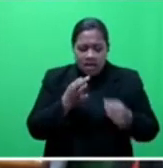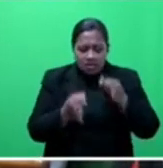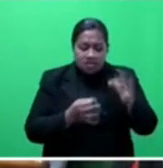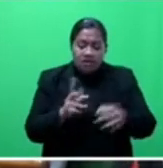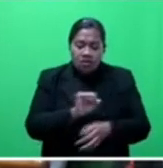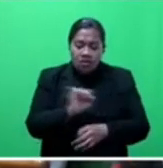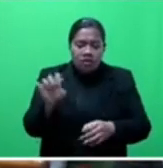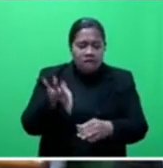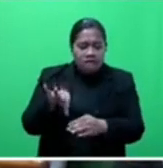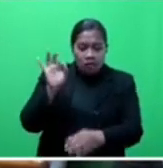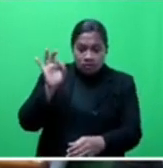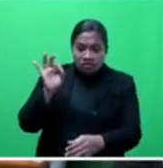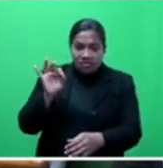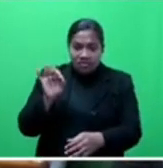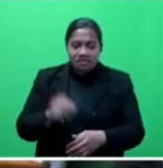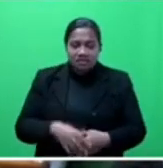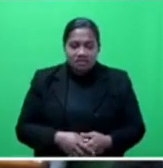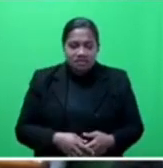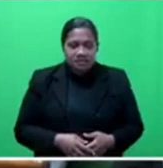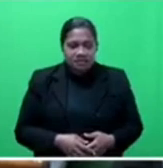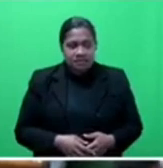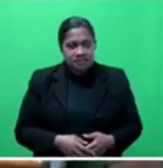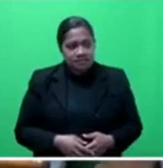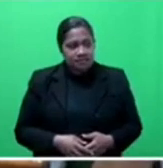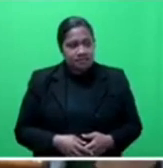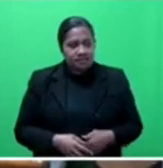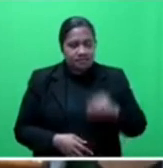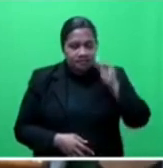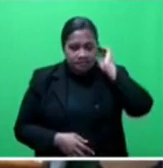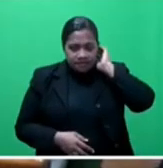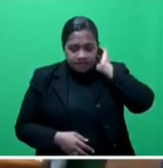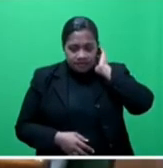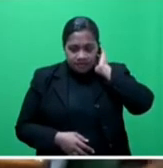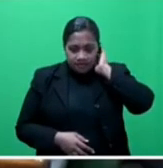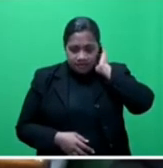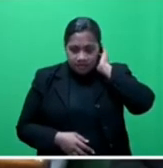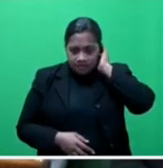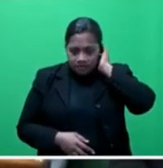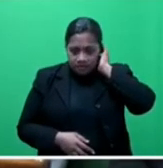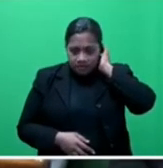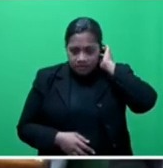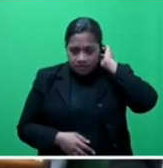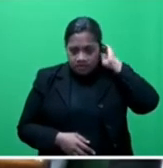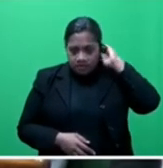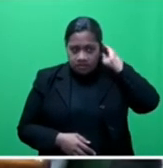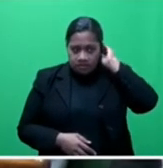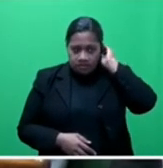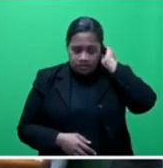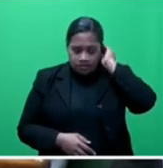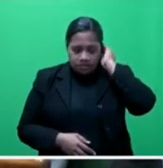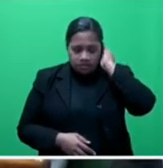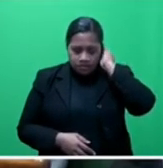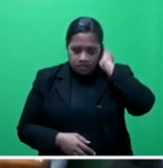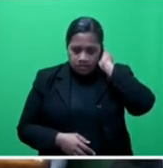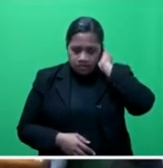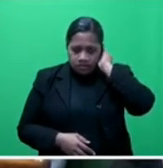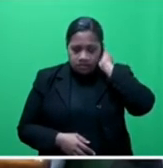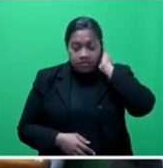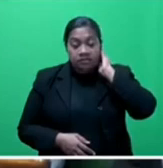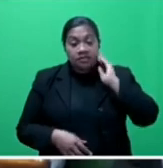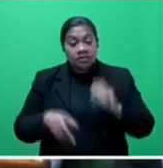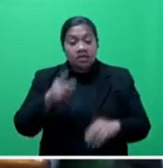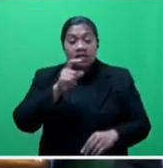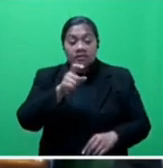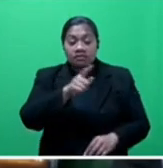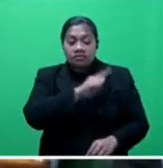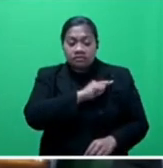again shamelessly. After disappearing from them following 2018. I trust people will